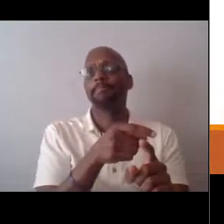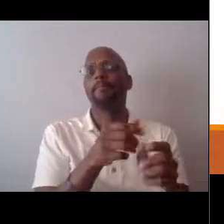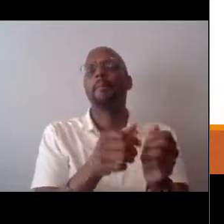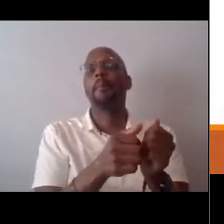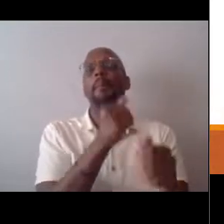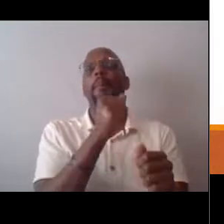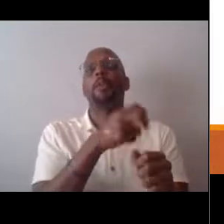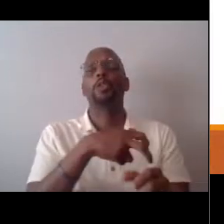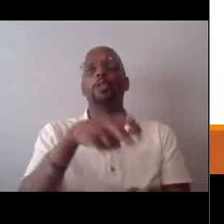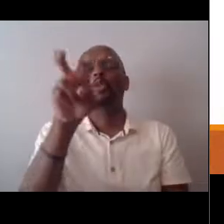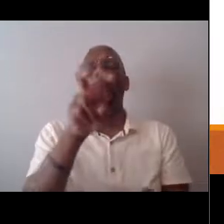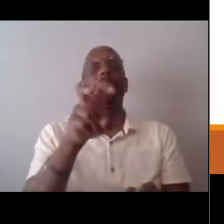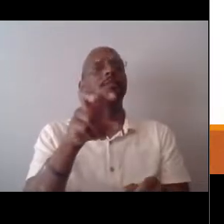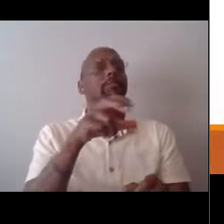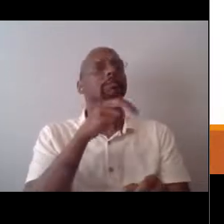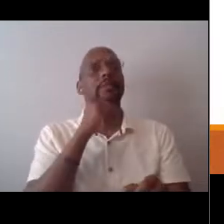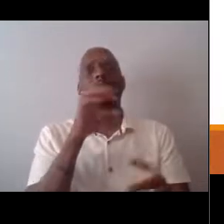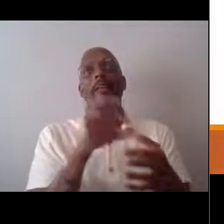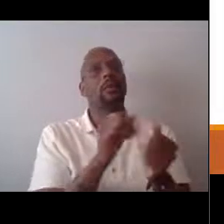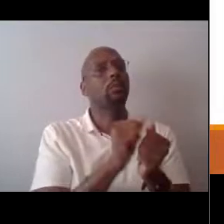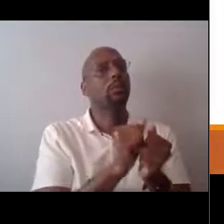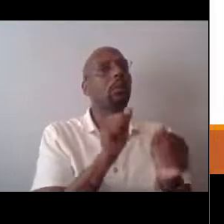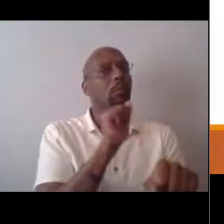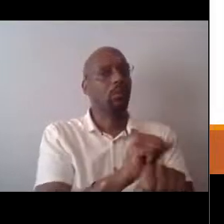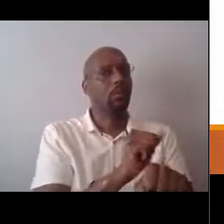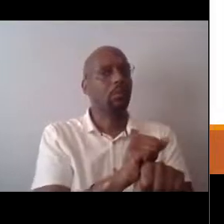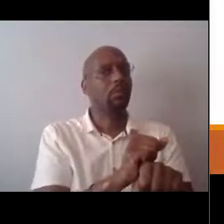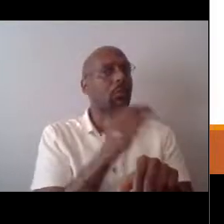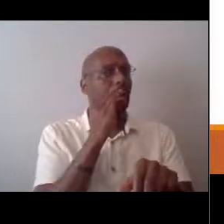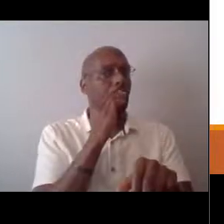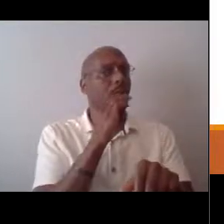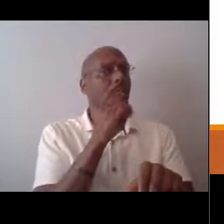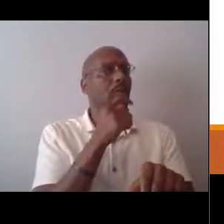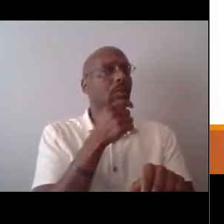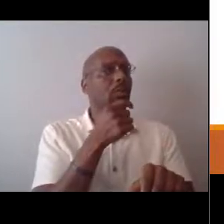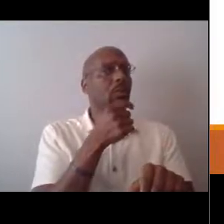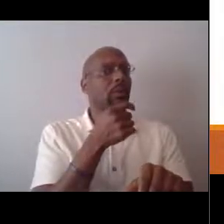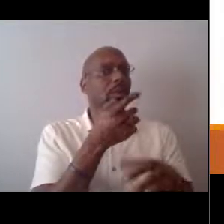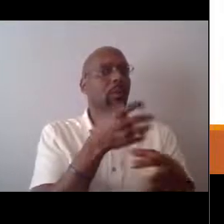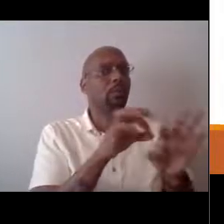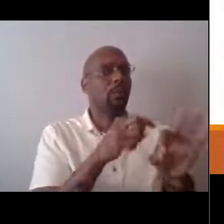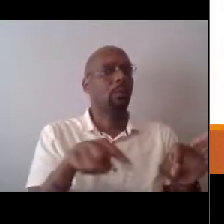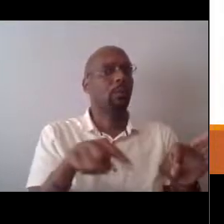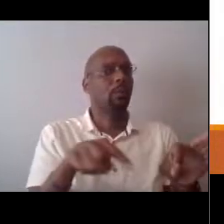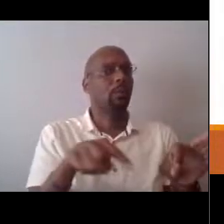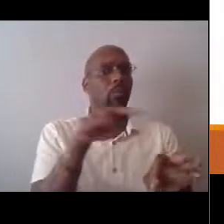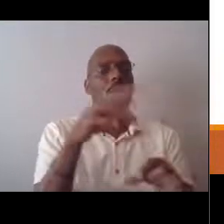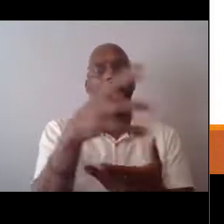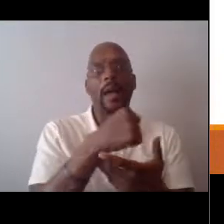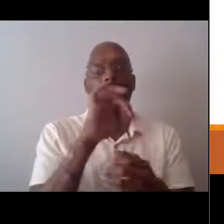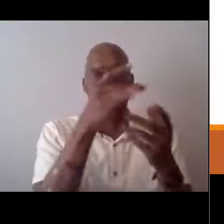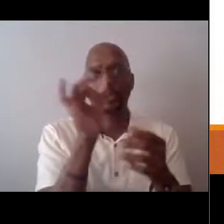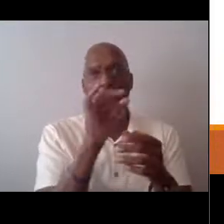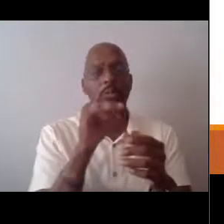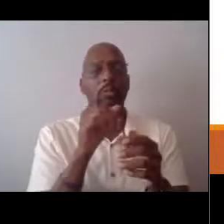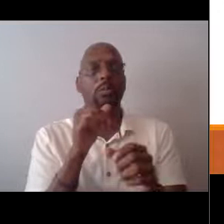based, and we want to make sure that we are capturing that within this indicator.